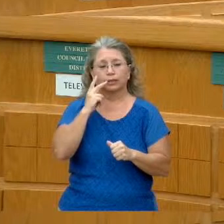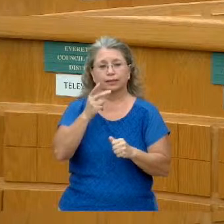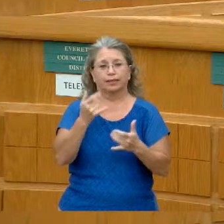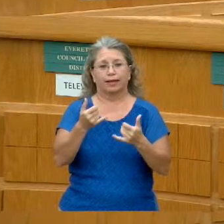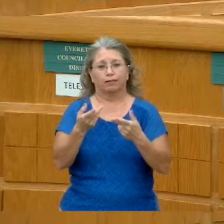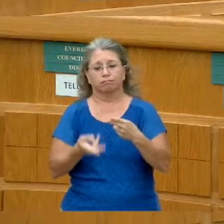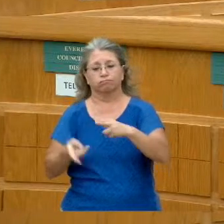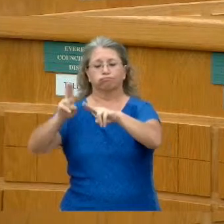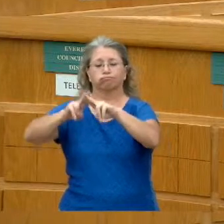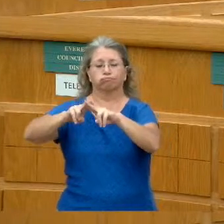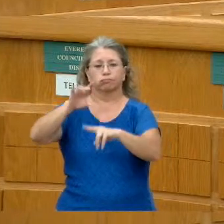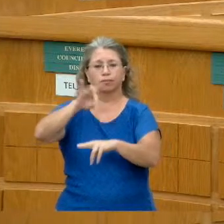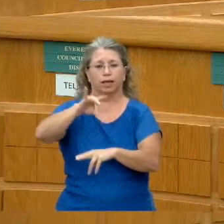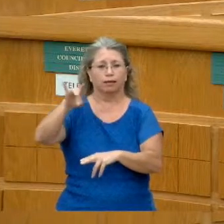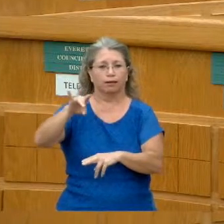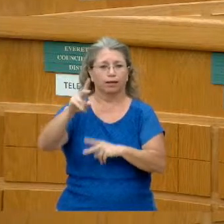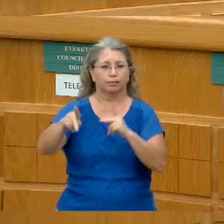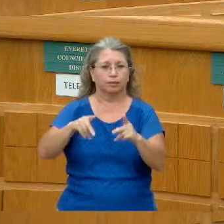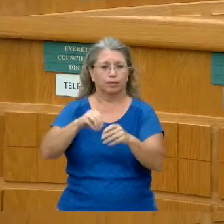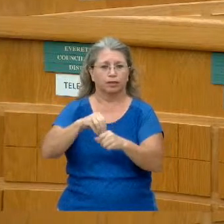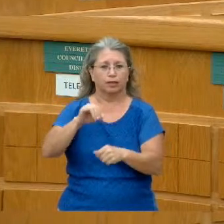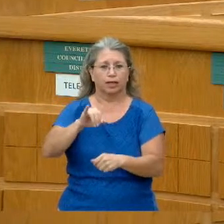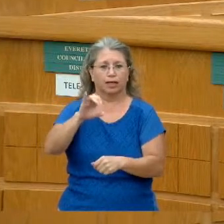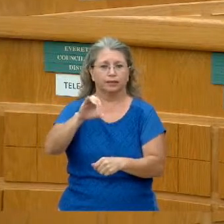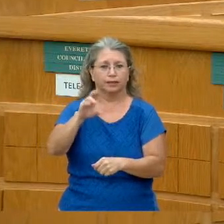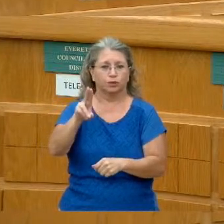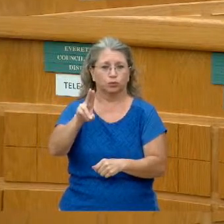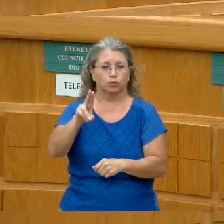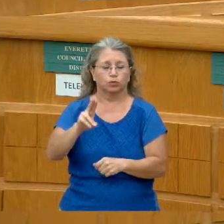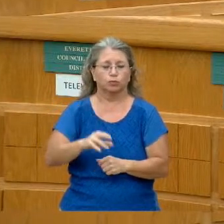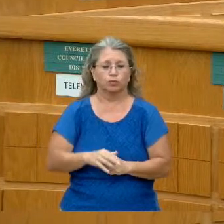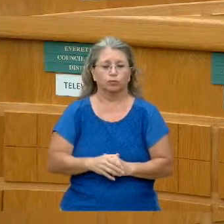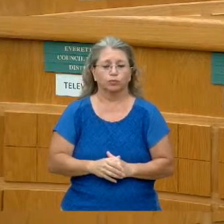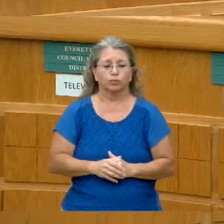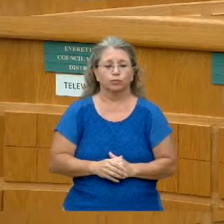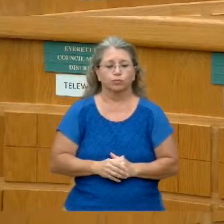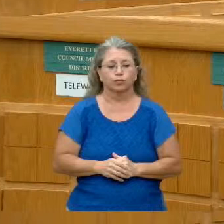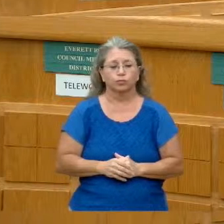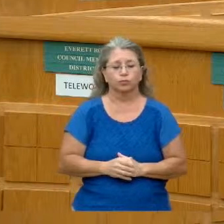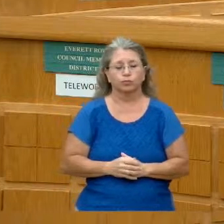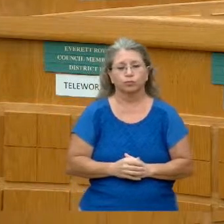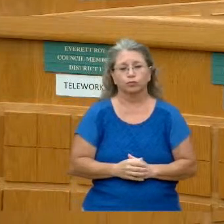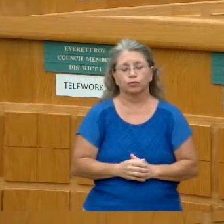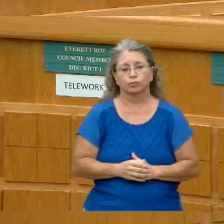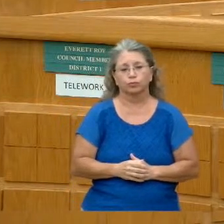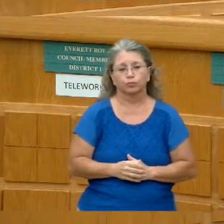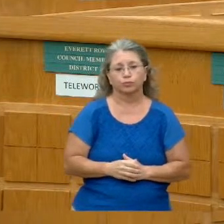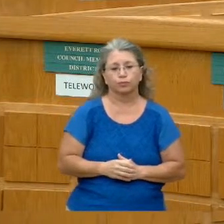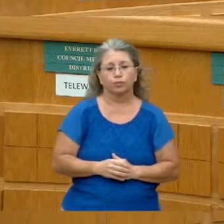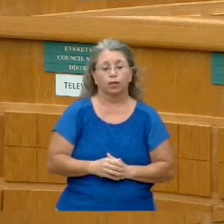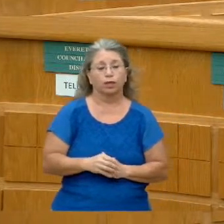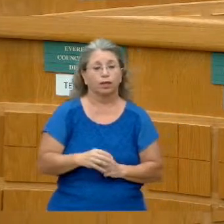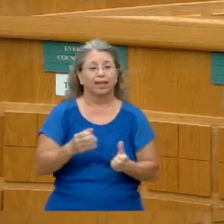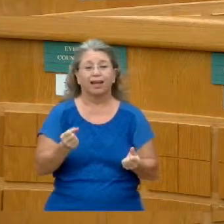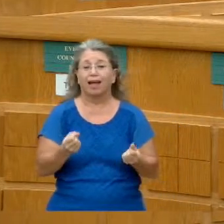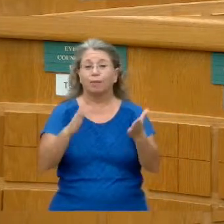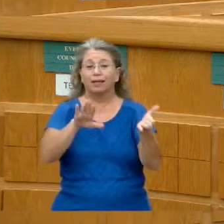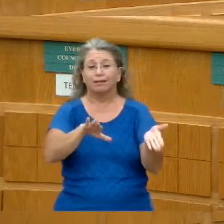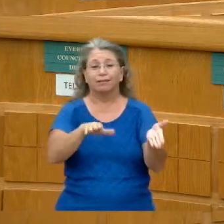88 persons in ICU today. And then the number of deaths